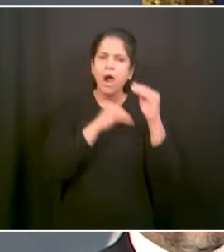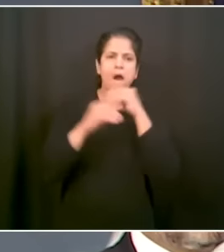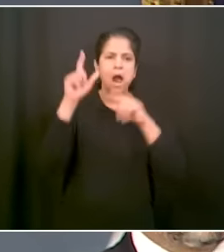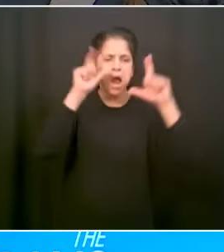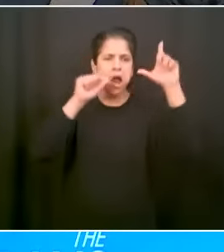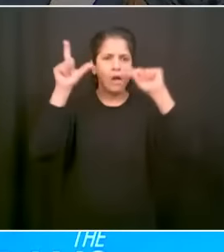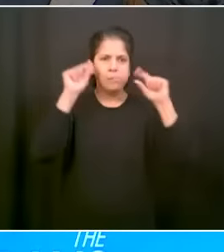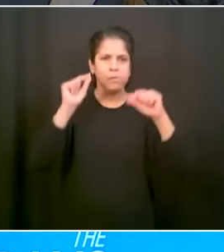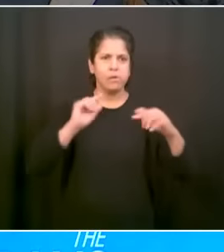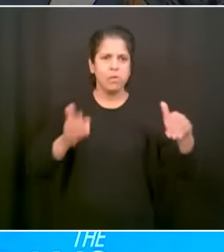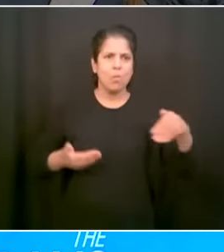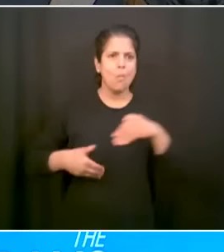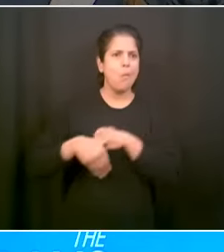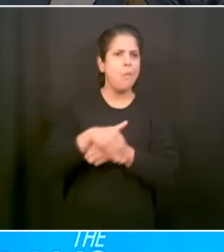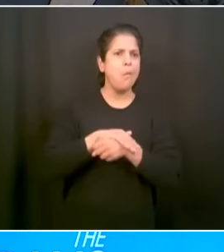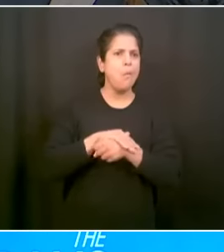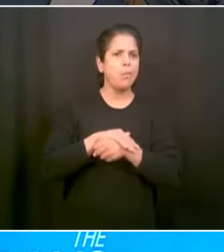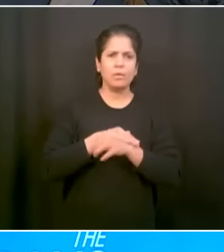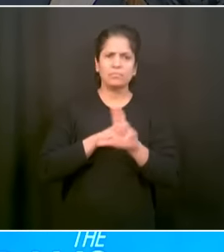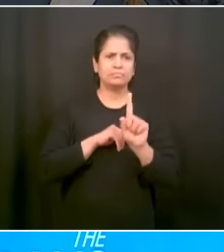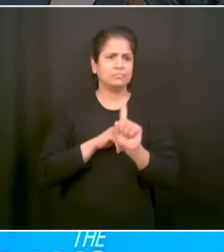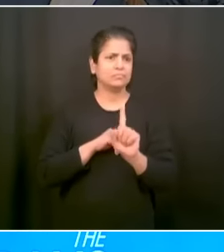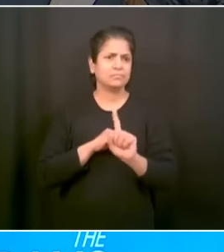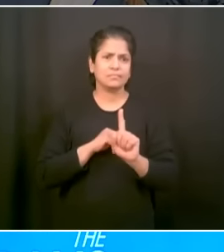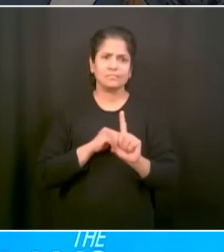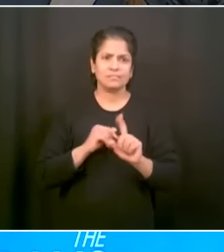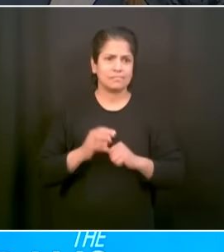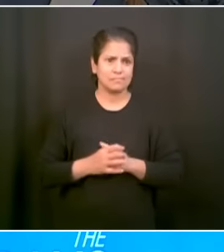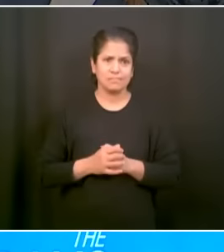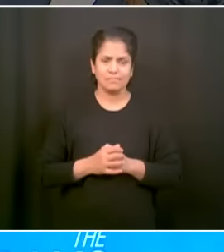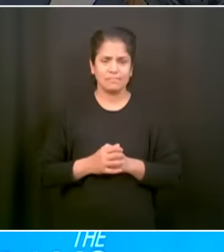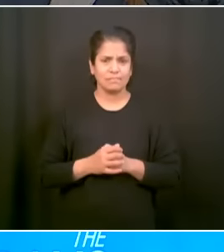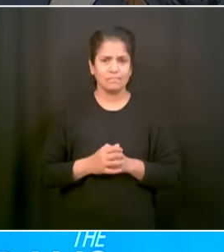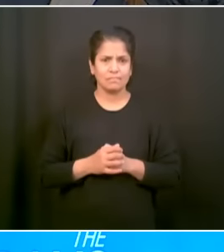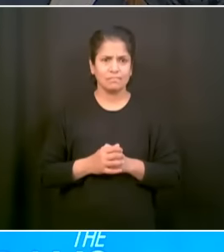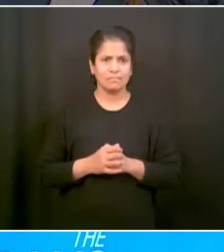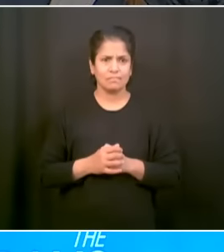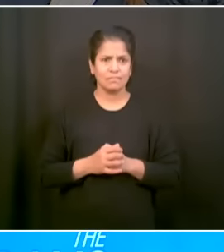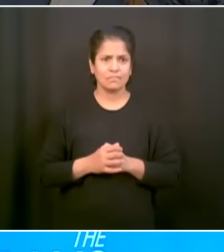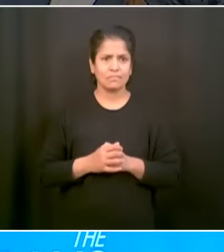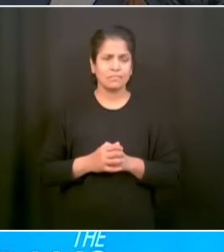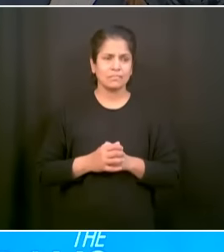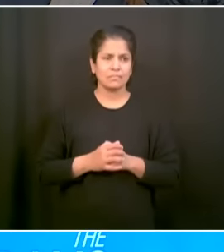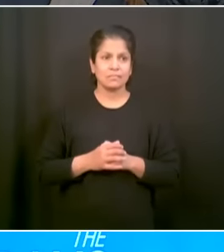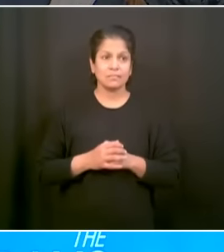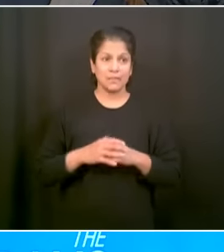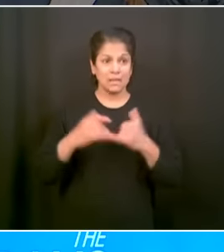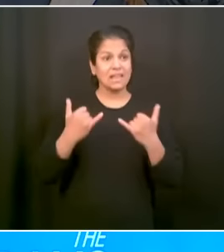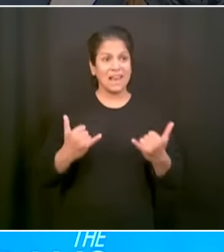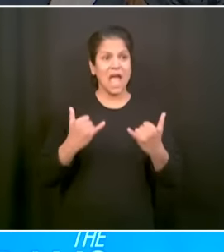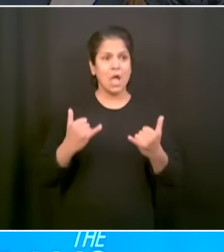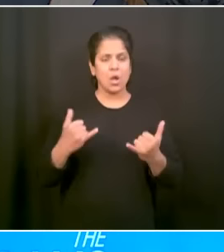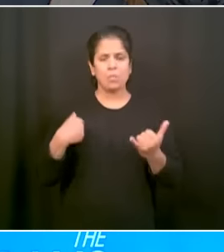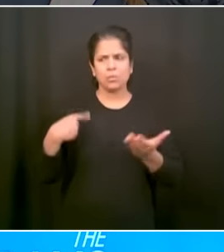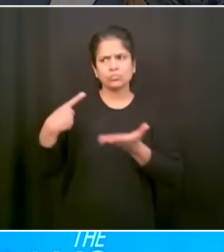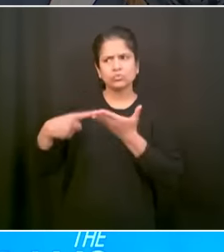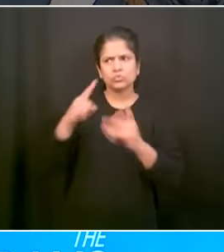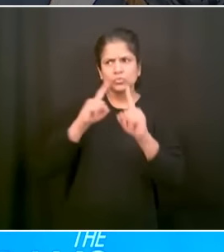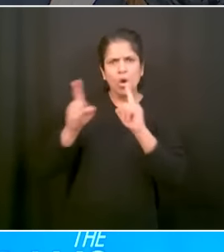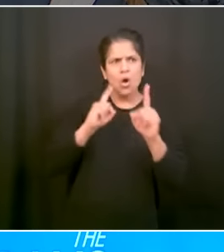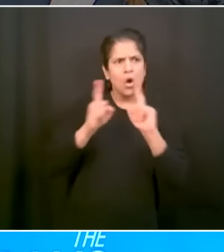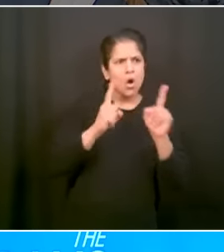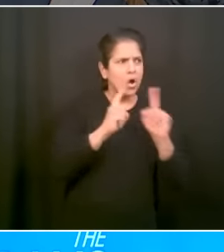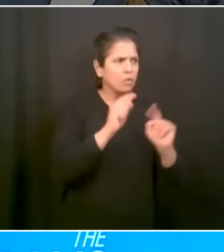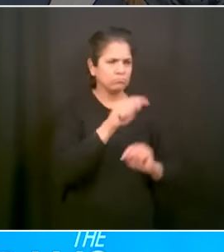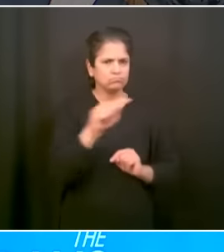expand eligibility or no? I think right now, those conversations are ongoing. Just Yeah, on yeah, efficiency, you've been